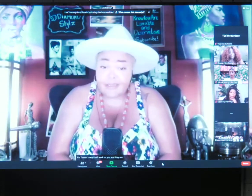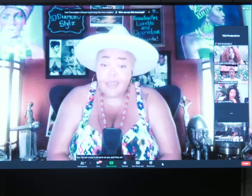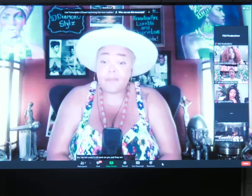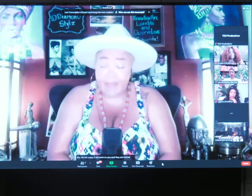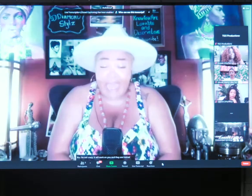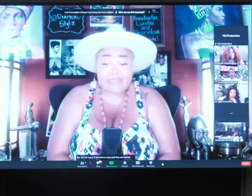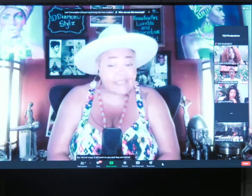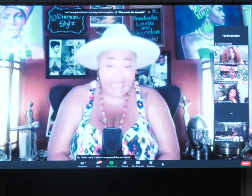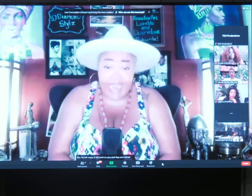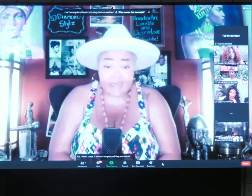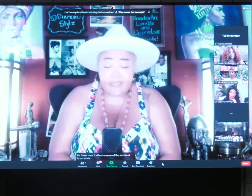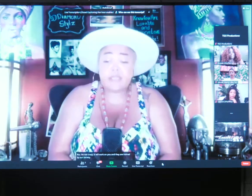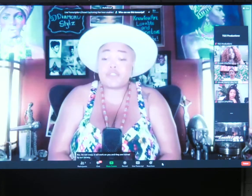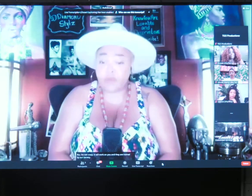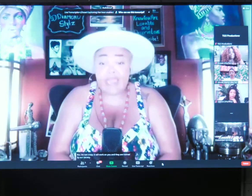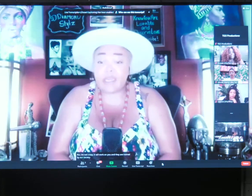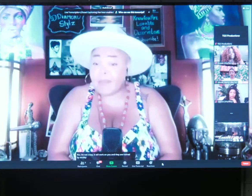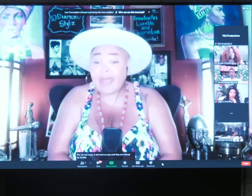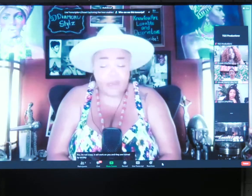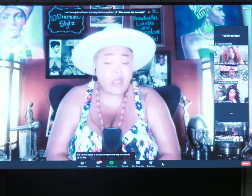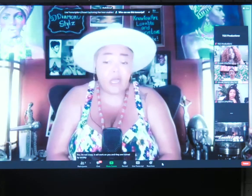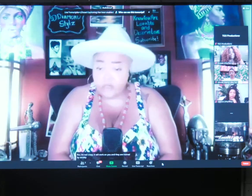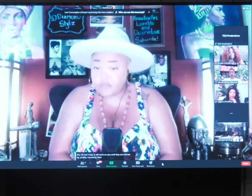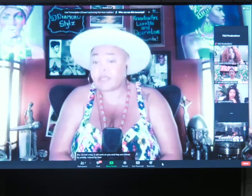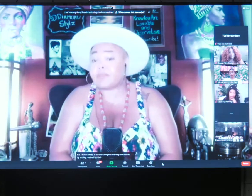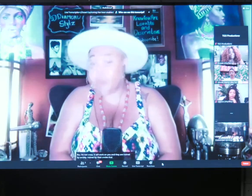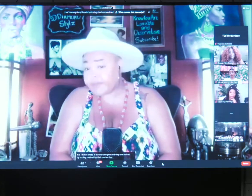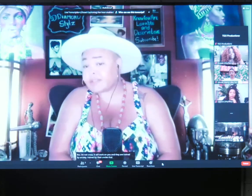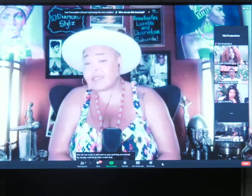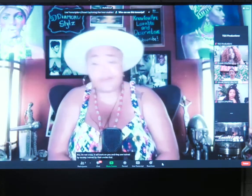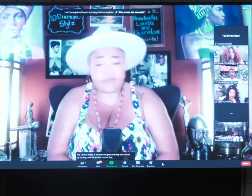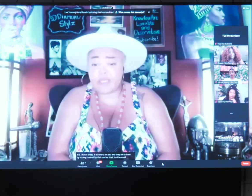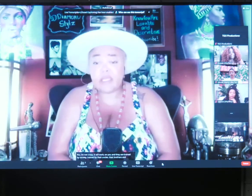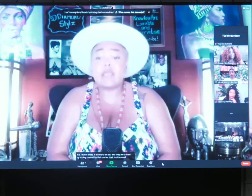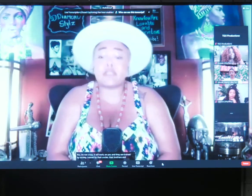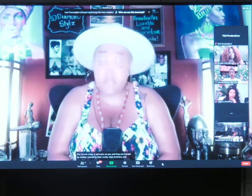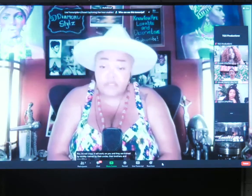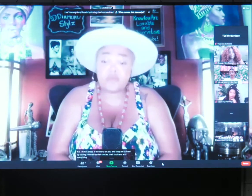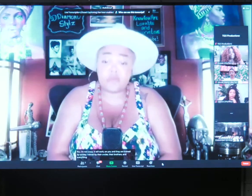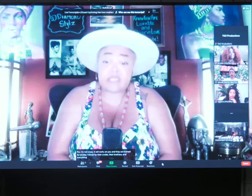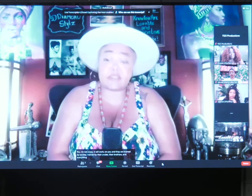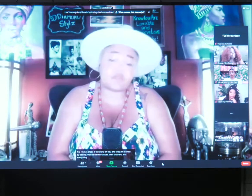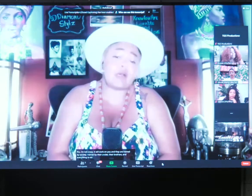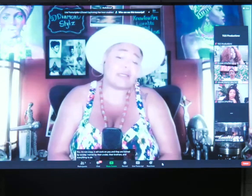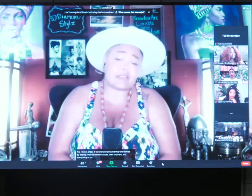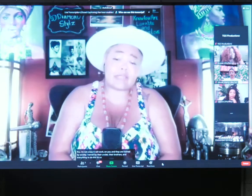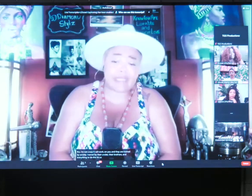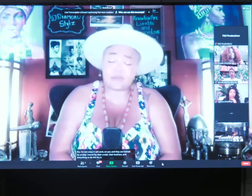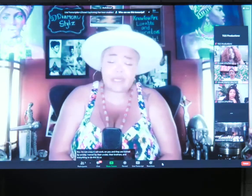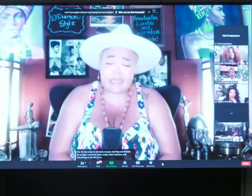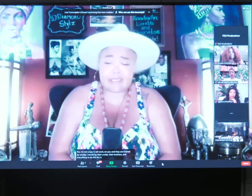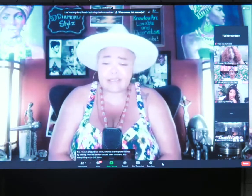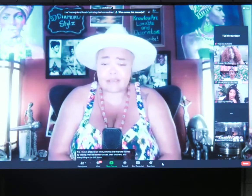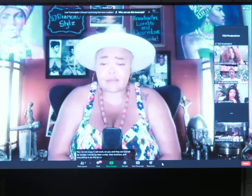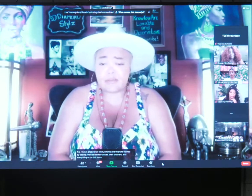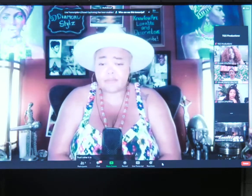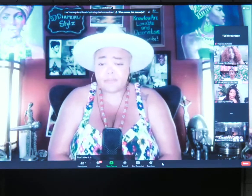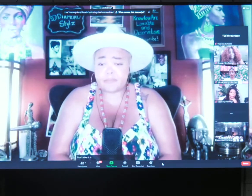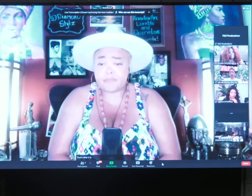trained by society, trained by their uncles, their brothers, and everything to do this to us. That's what it